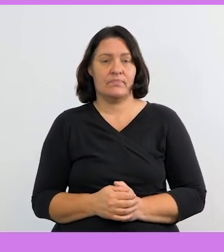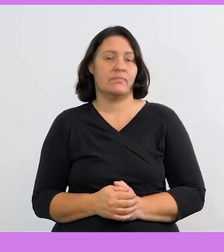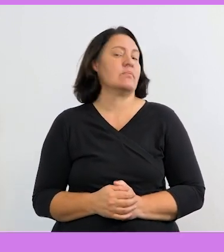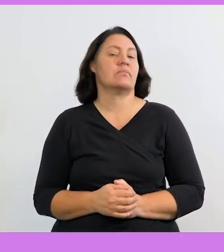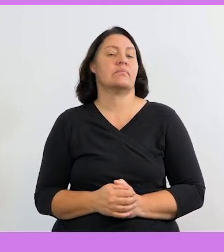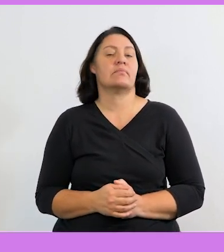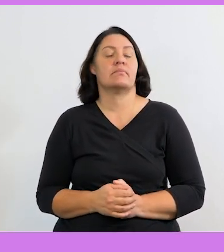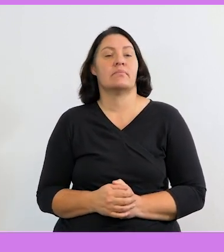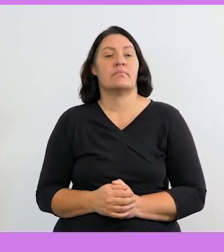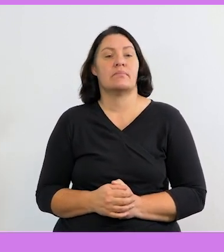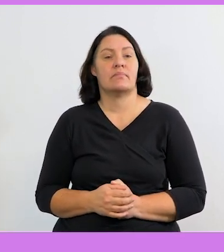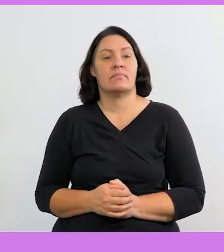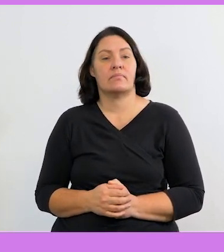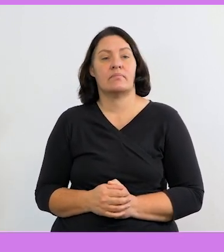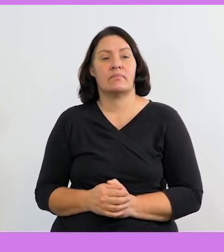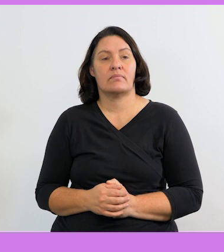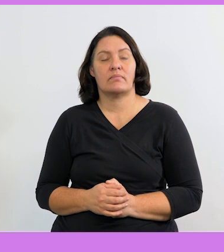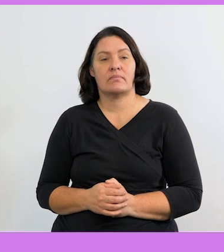Okay, I'll write that down.